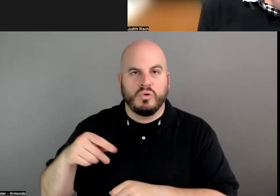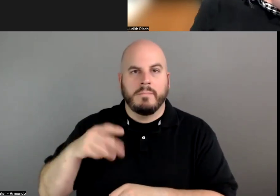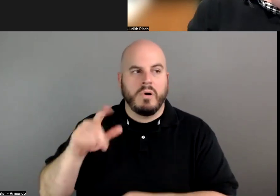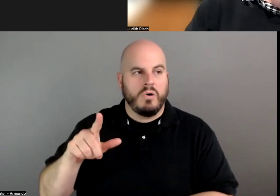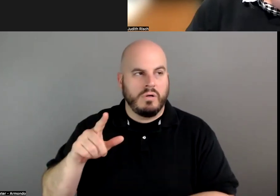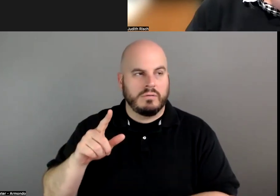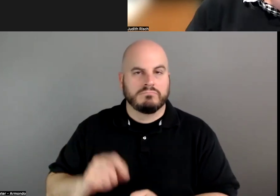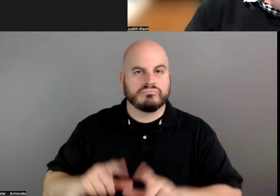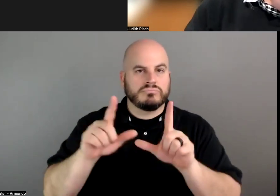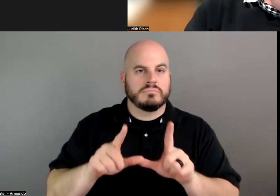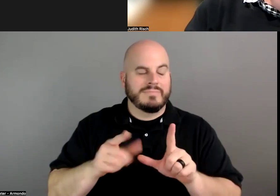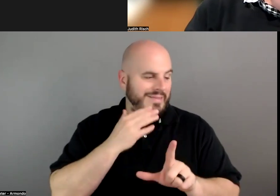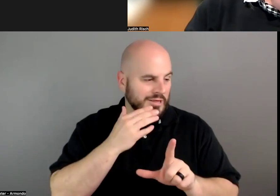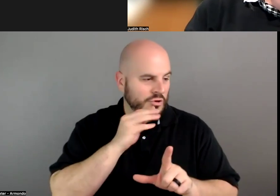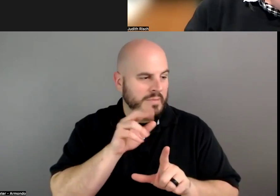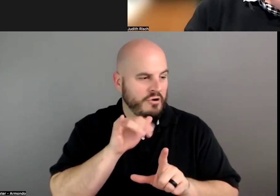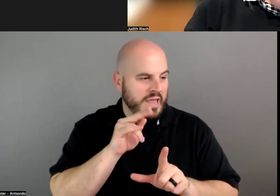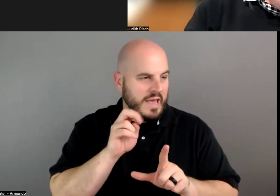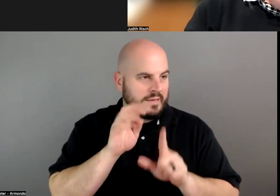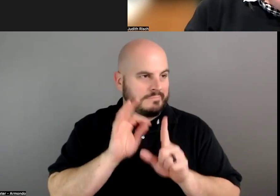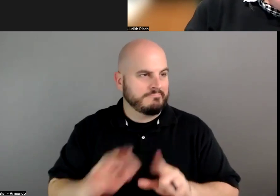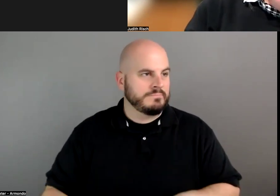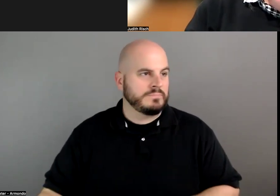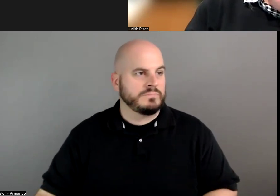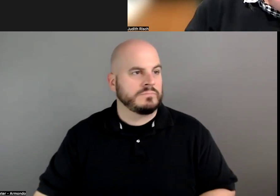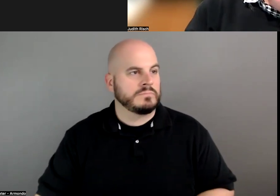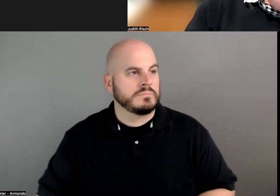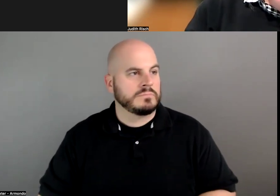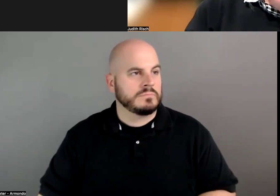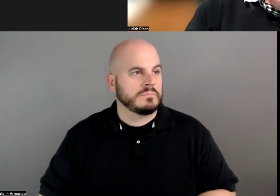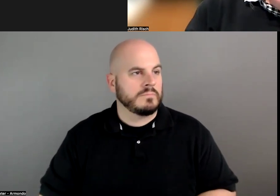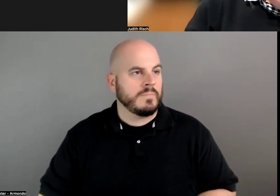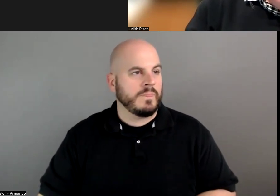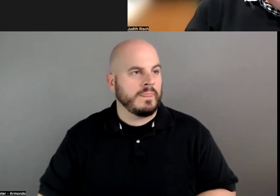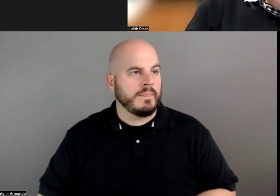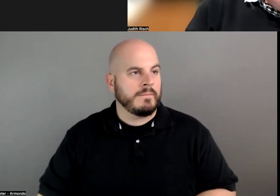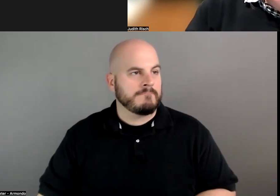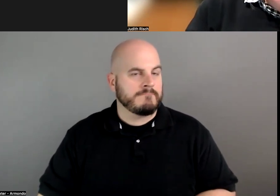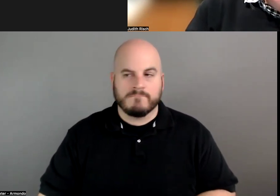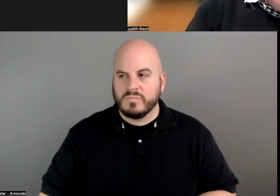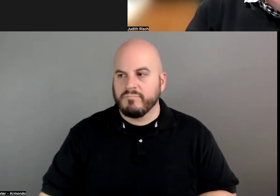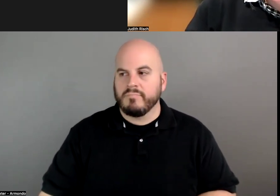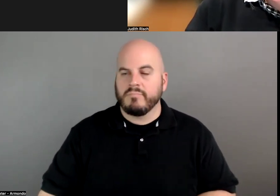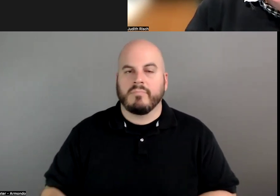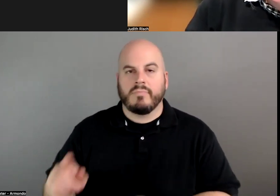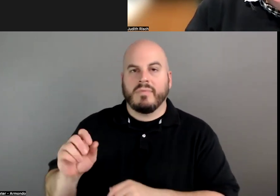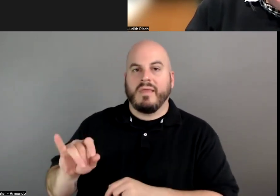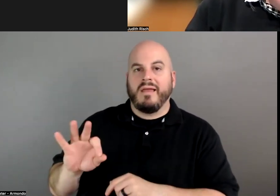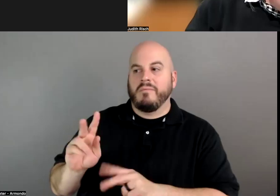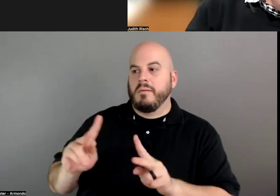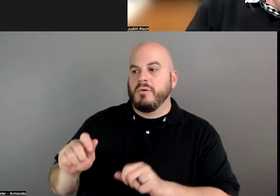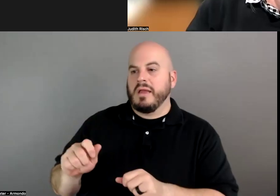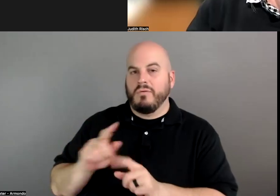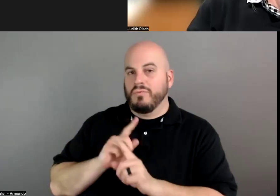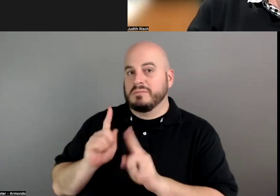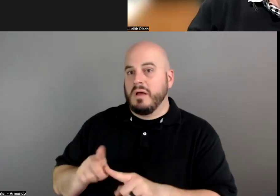launched right now. Thanks, Marianne. We'll have everybody, if you folks can give us your feedback on the webinar.